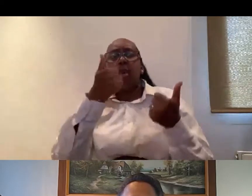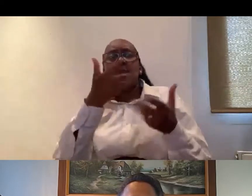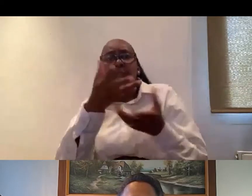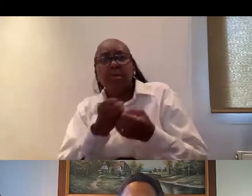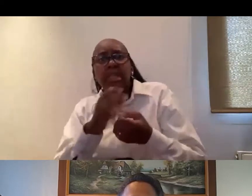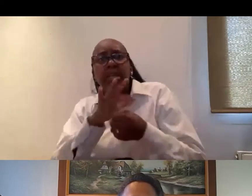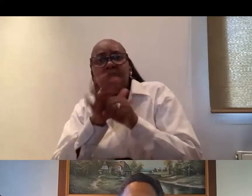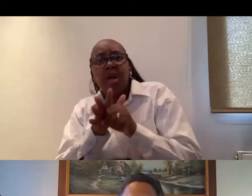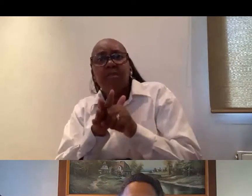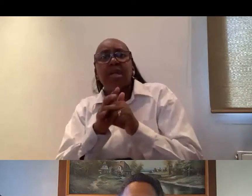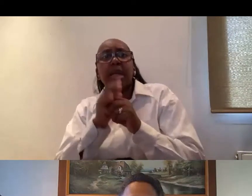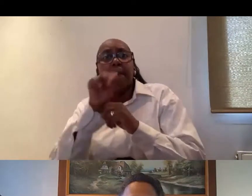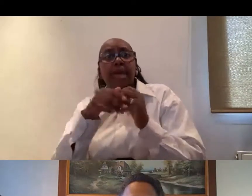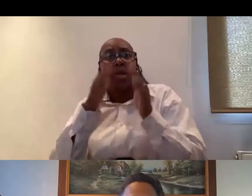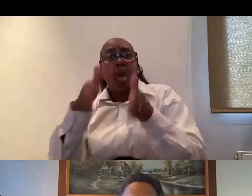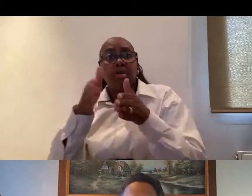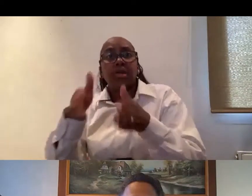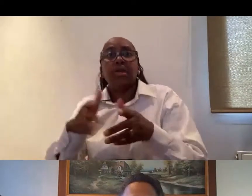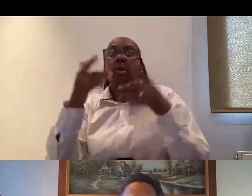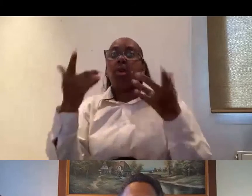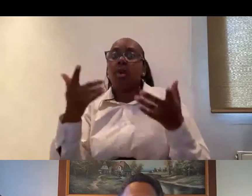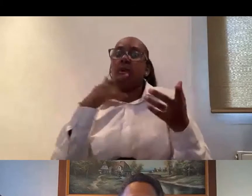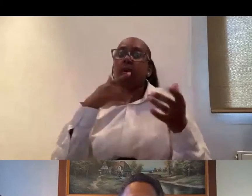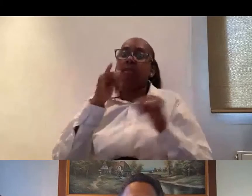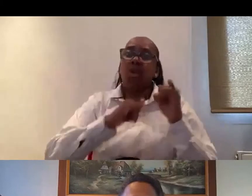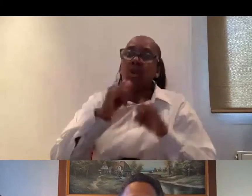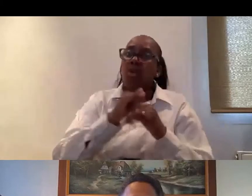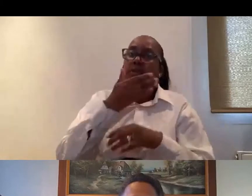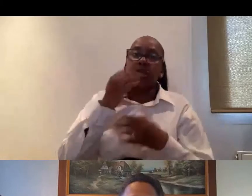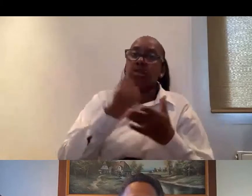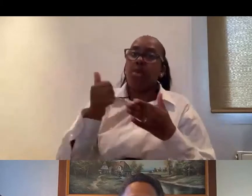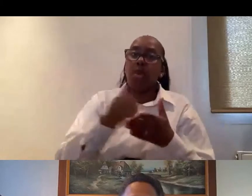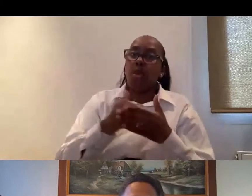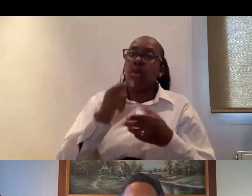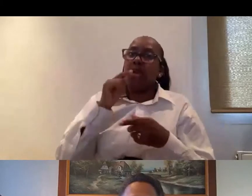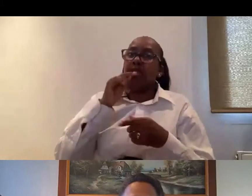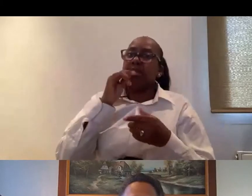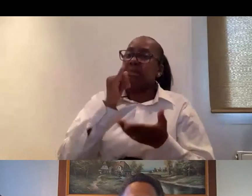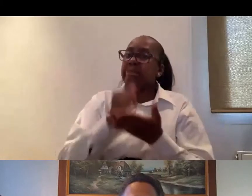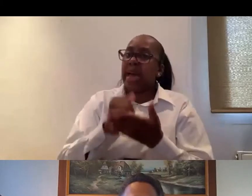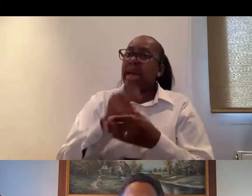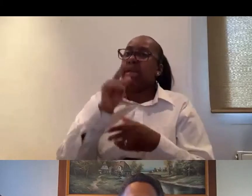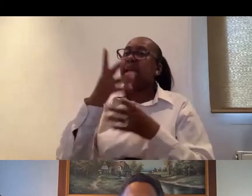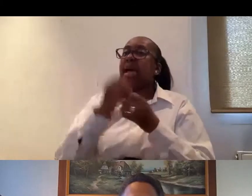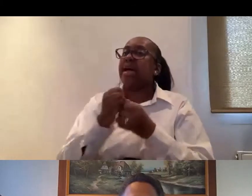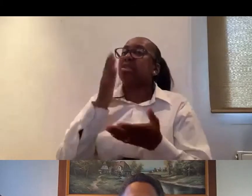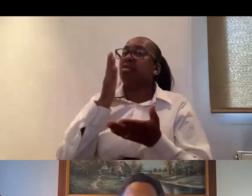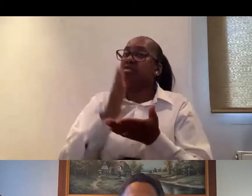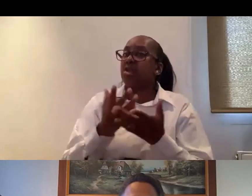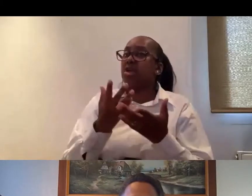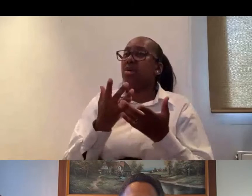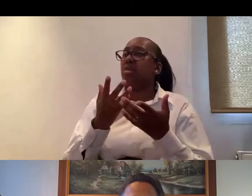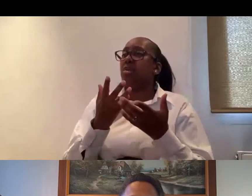and be in hospital and it's going to be really dramatic, but it's not always really dramatic. It sort of has a real toll on your life